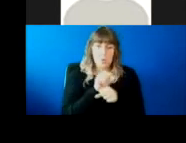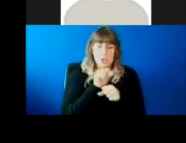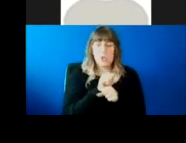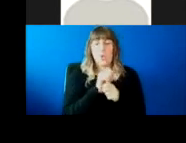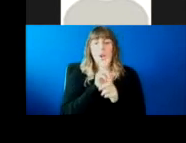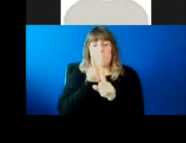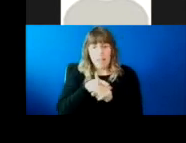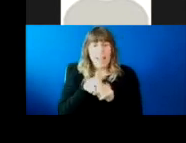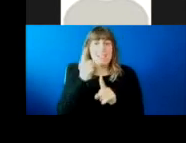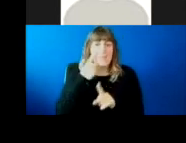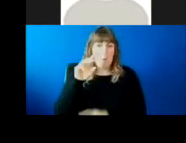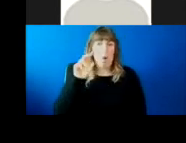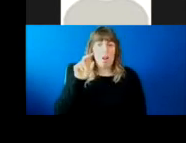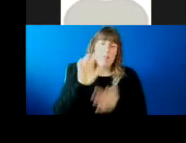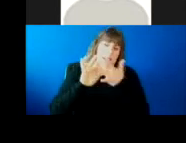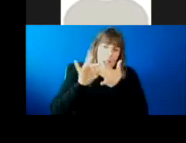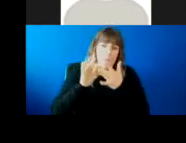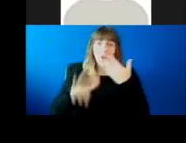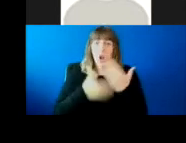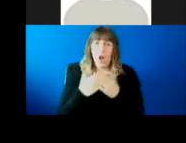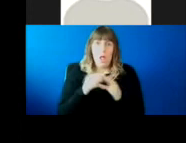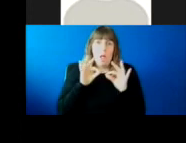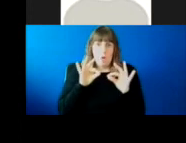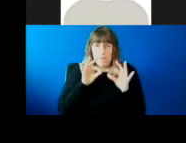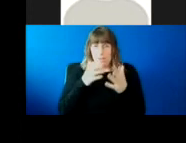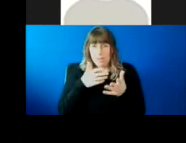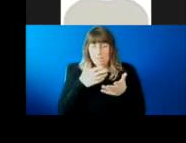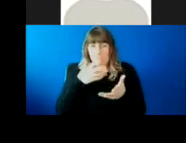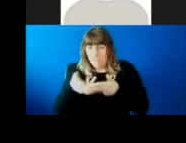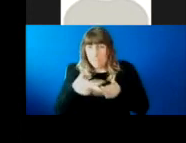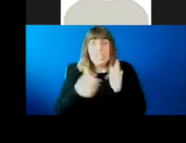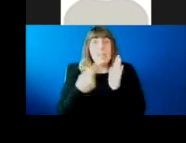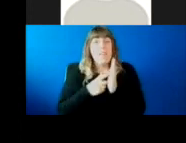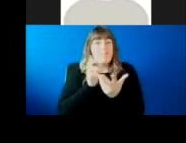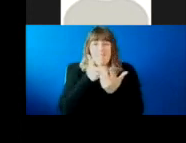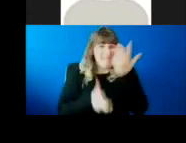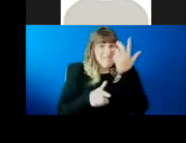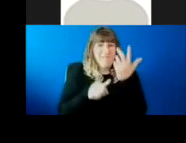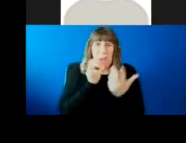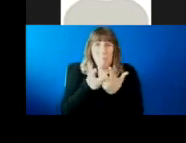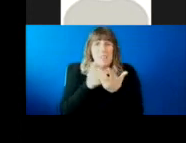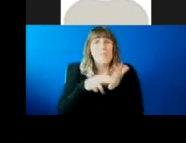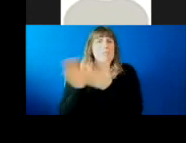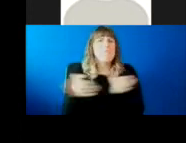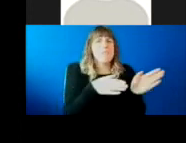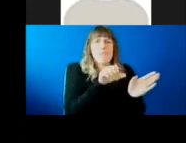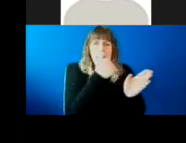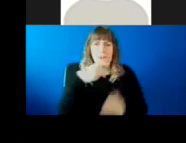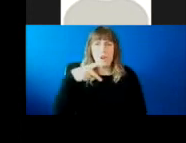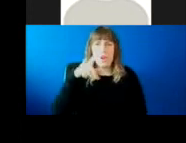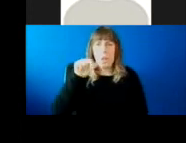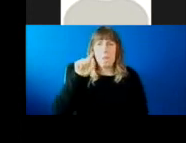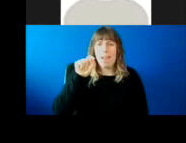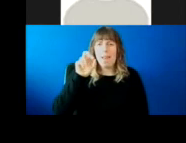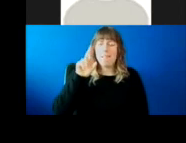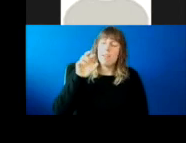network. They all have sweet spots, and if your work doesn't fit, it may not be the place for you. Absolutely. Yeah. Anything else you want to say on that, Robert, just to